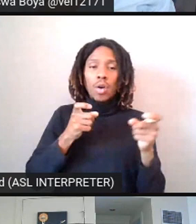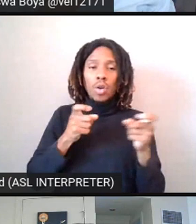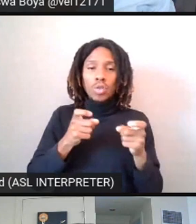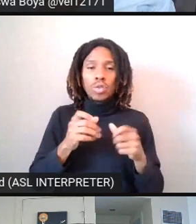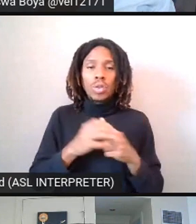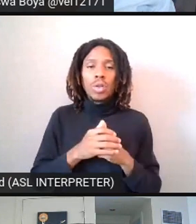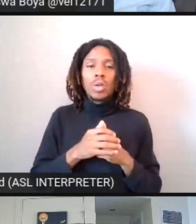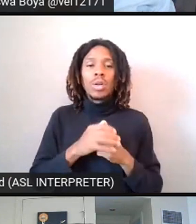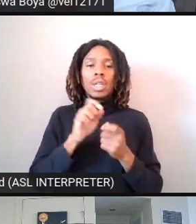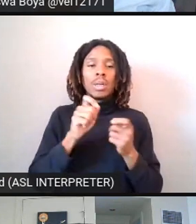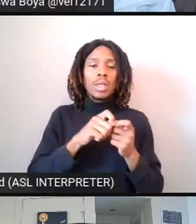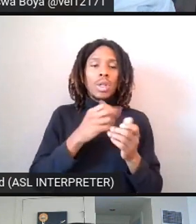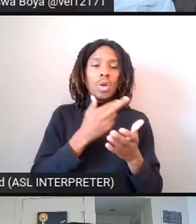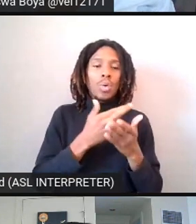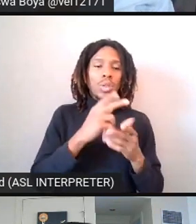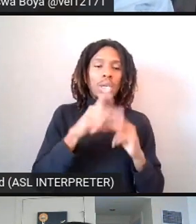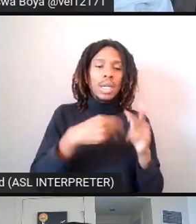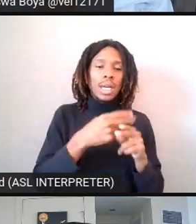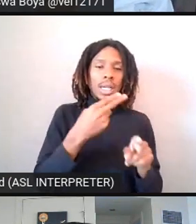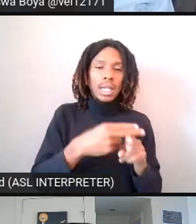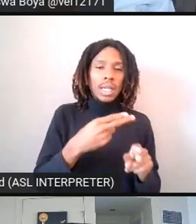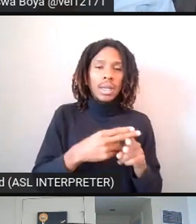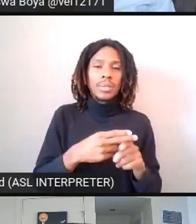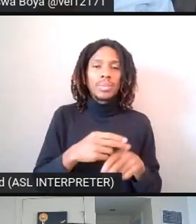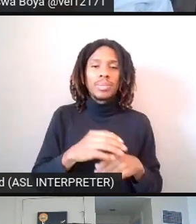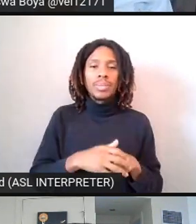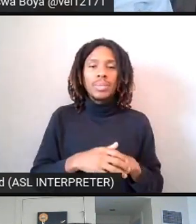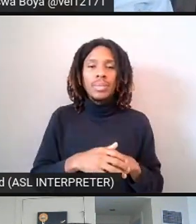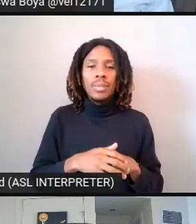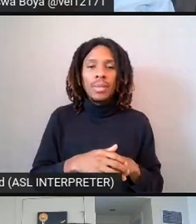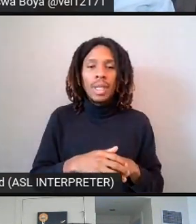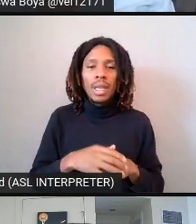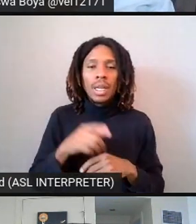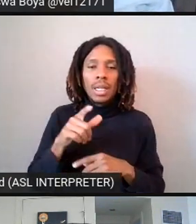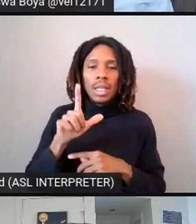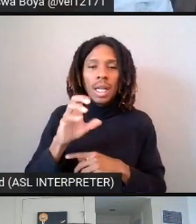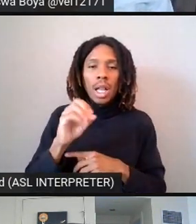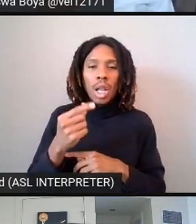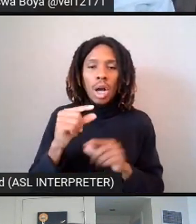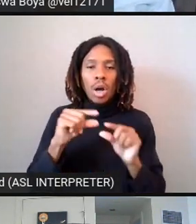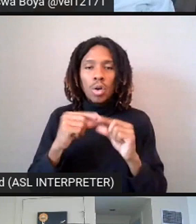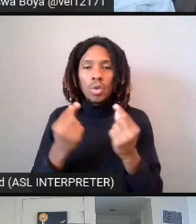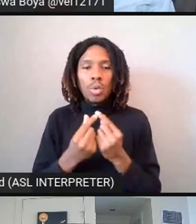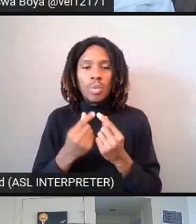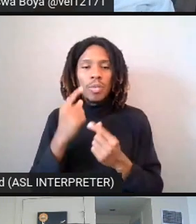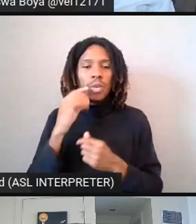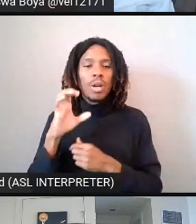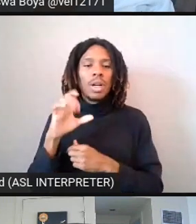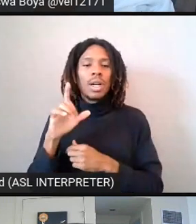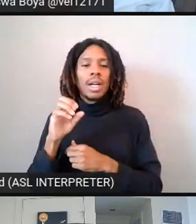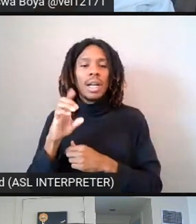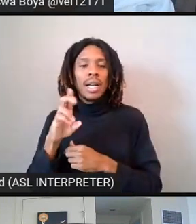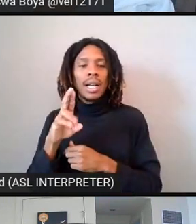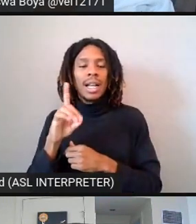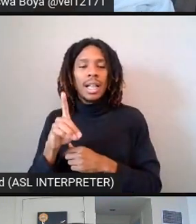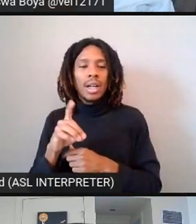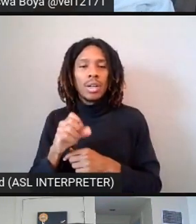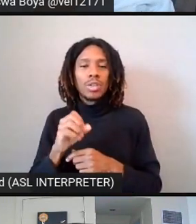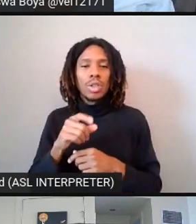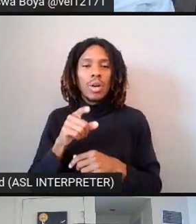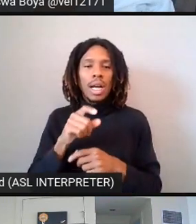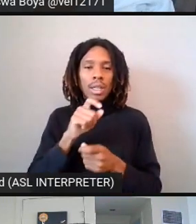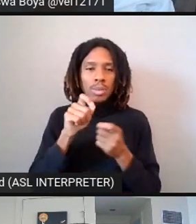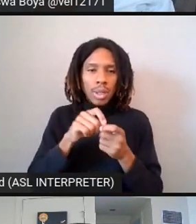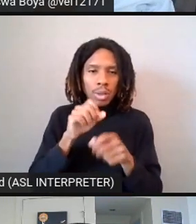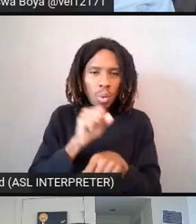the resource type name, in this case is the CloudWatch log group, and the state file path. In this case, it's in my working directory, so I specify